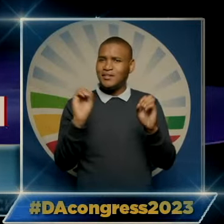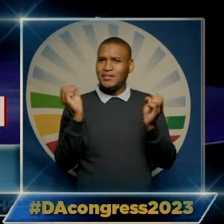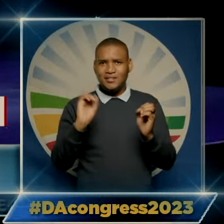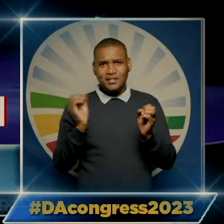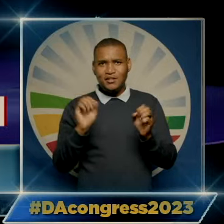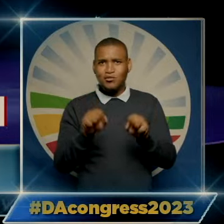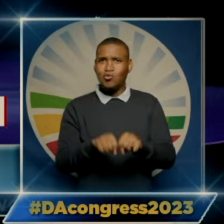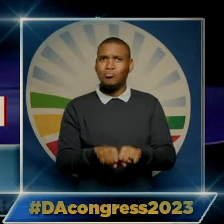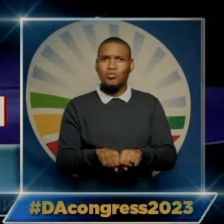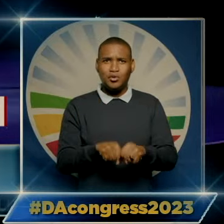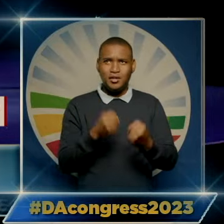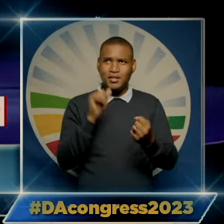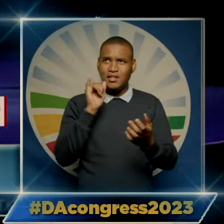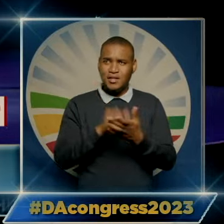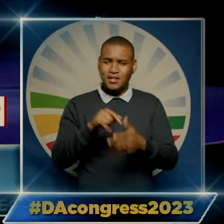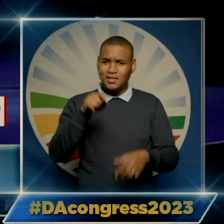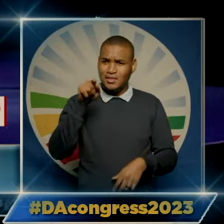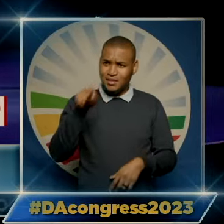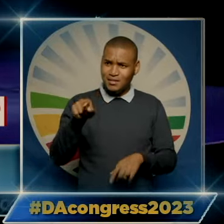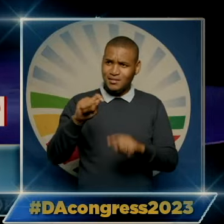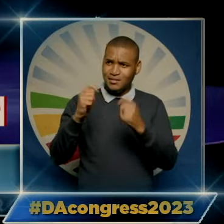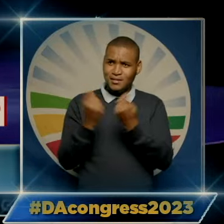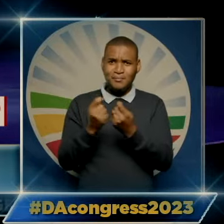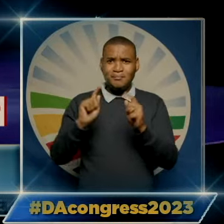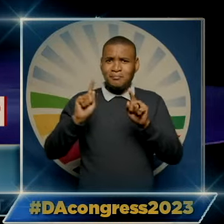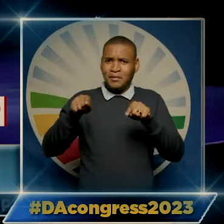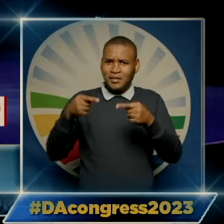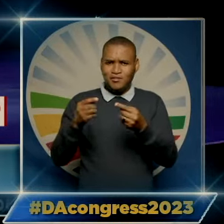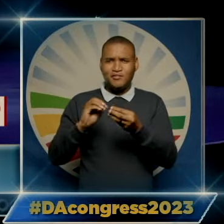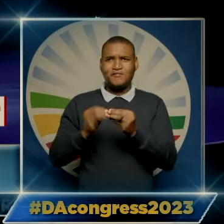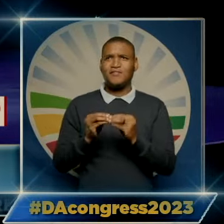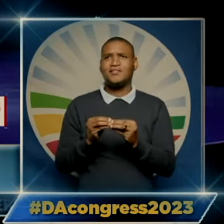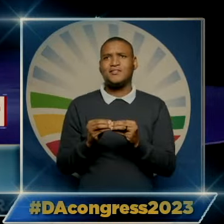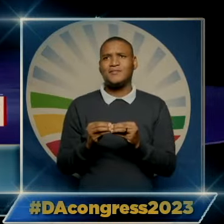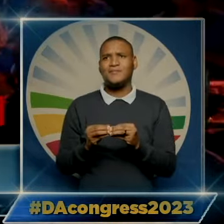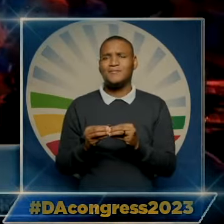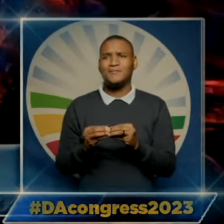so broken that this team can't fix it.